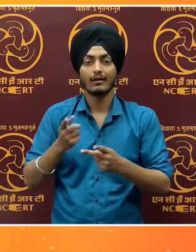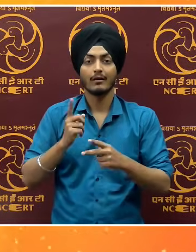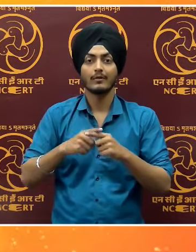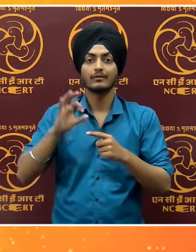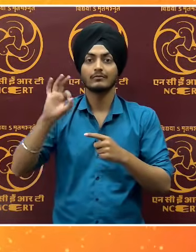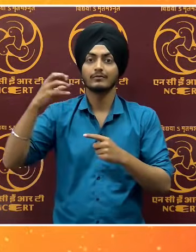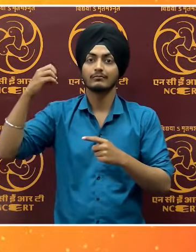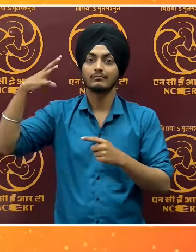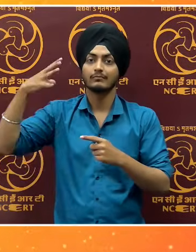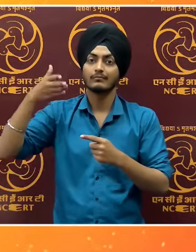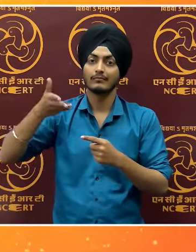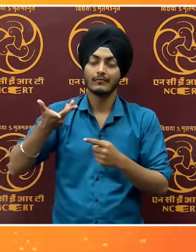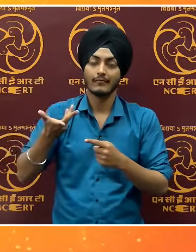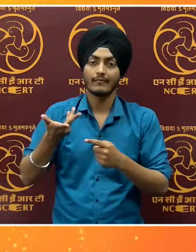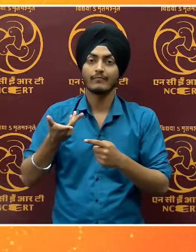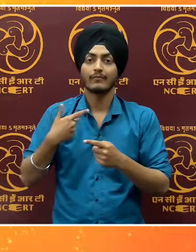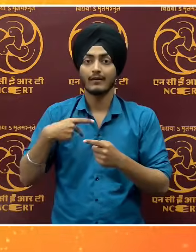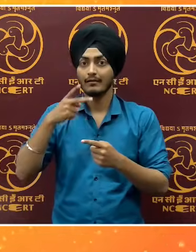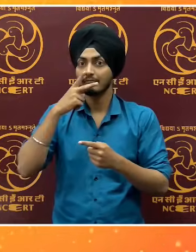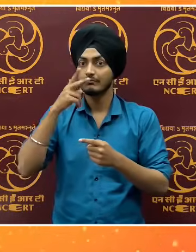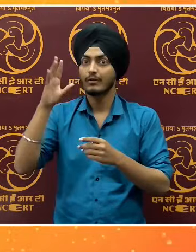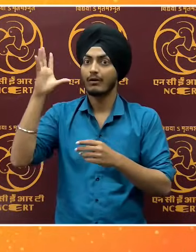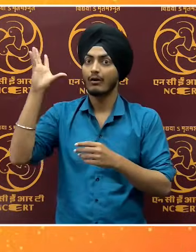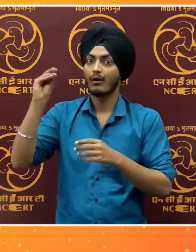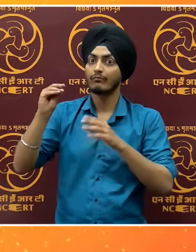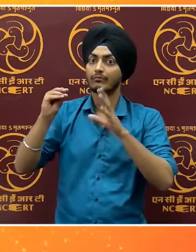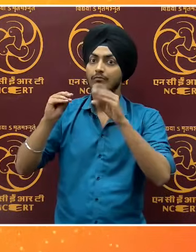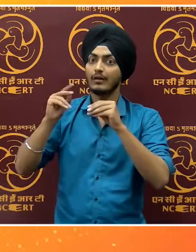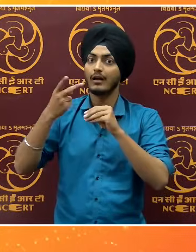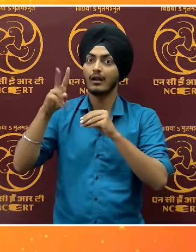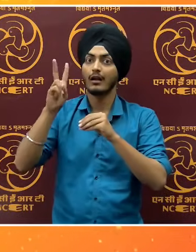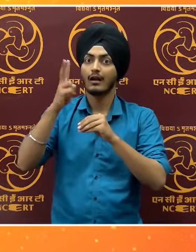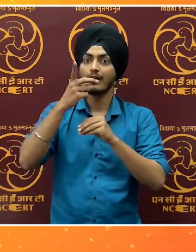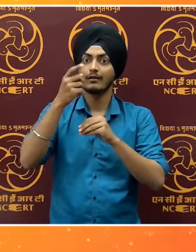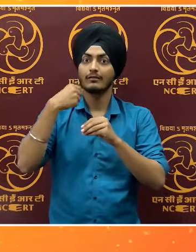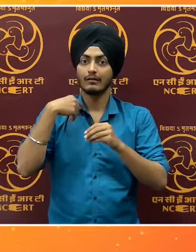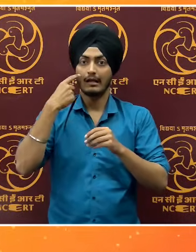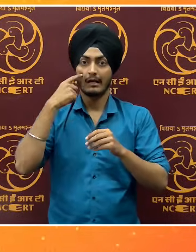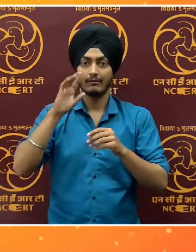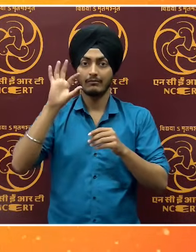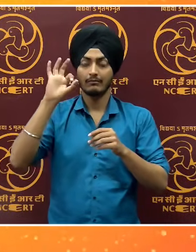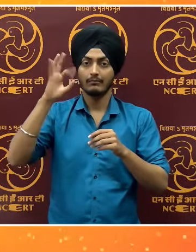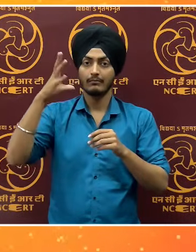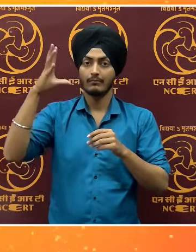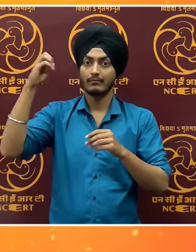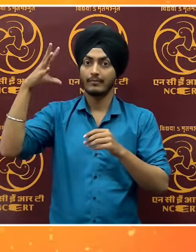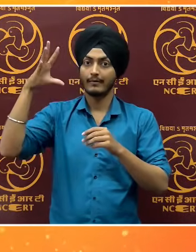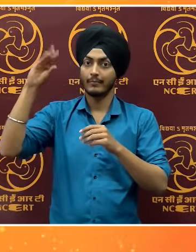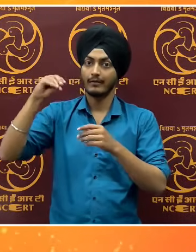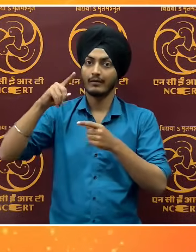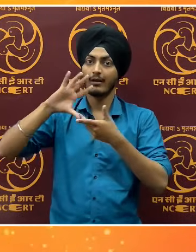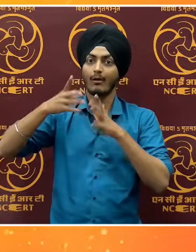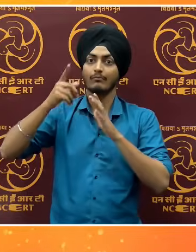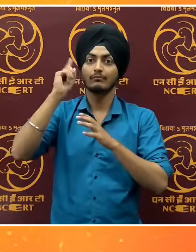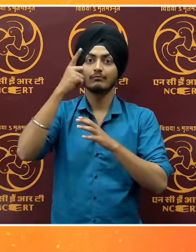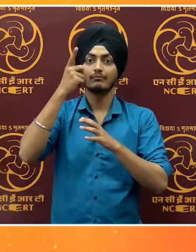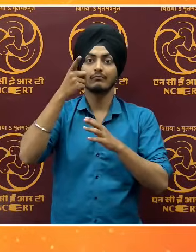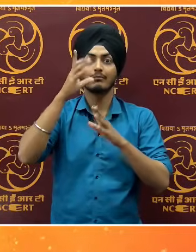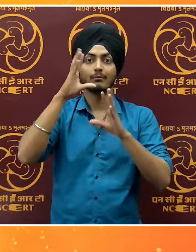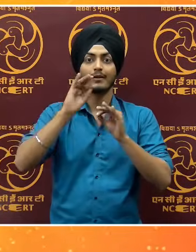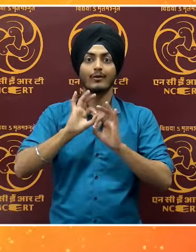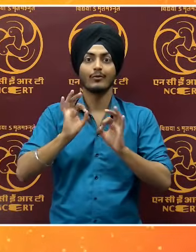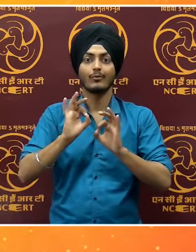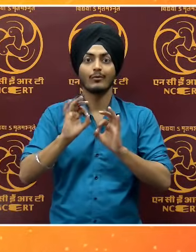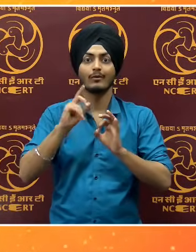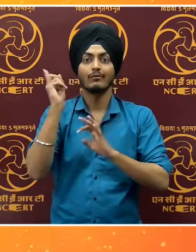bulb another time. So if you off one of the device, other should be work. So in this case, it